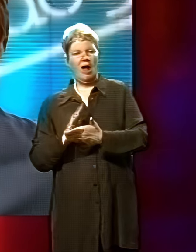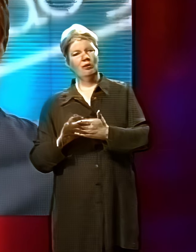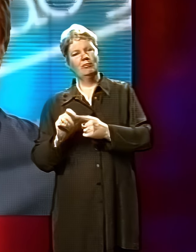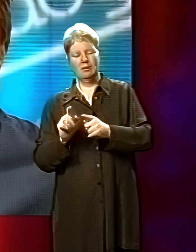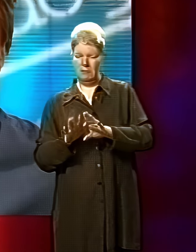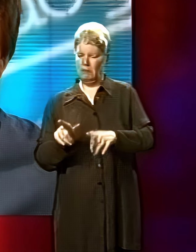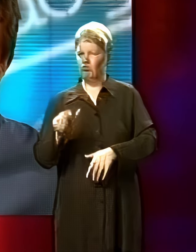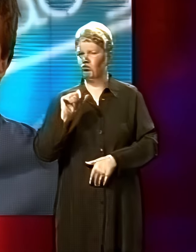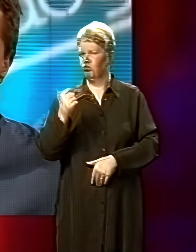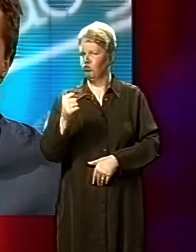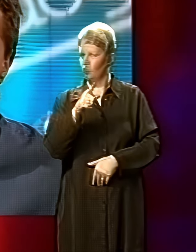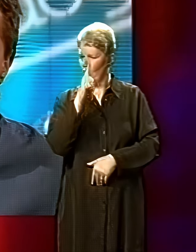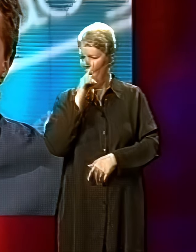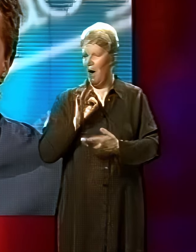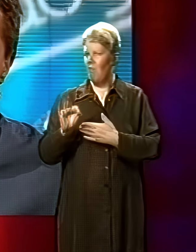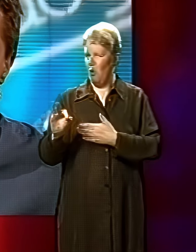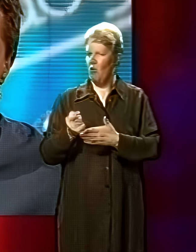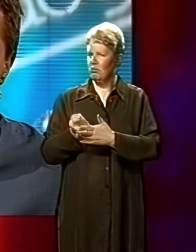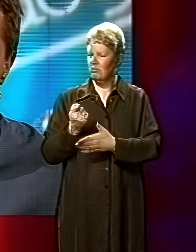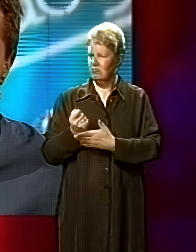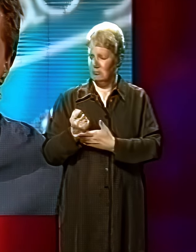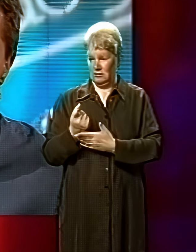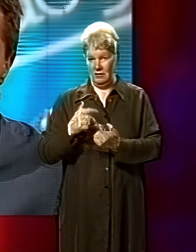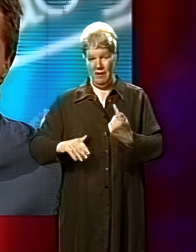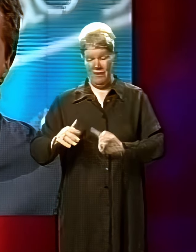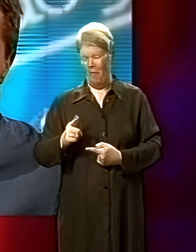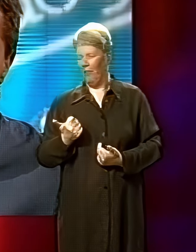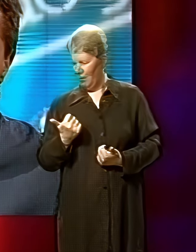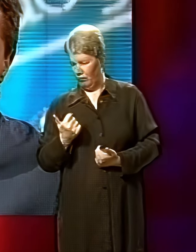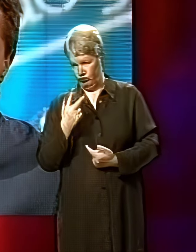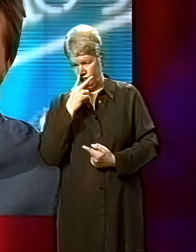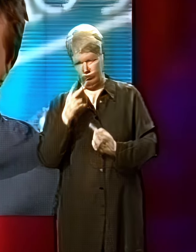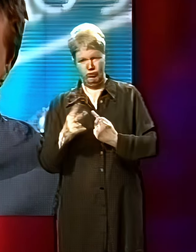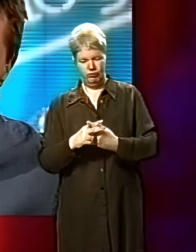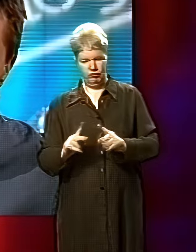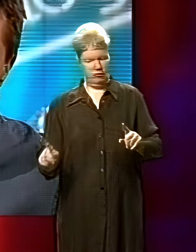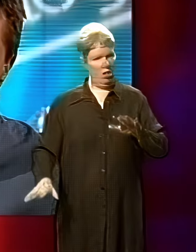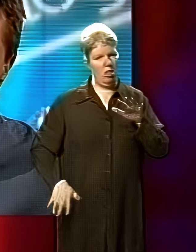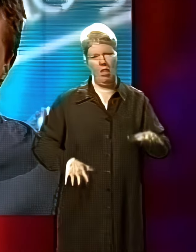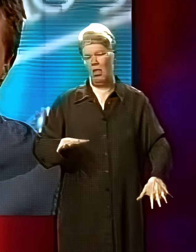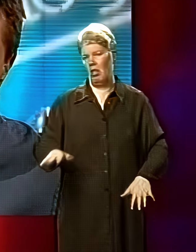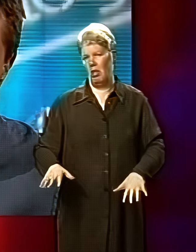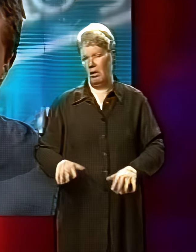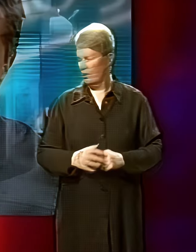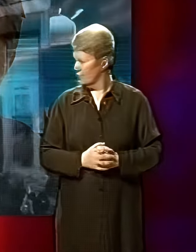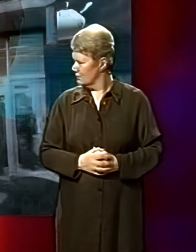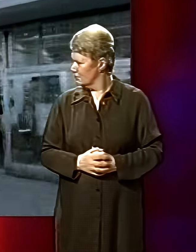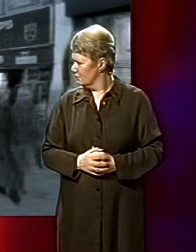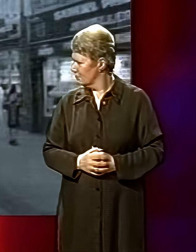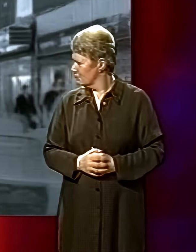and affordable choice for your home. Some of the families Paul Heine's been to see have got another name for it.